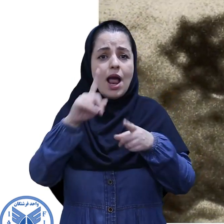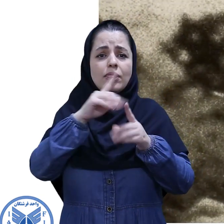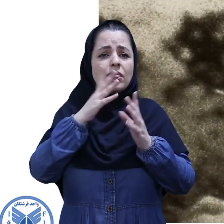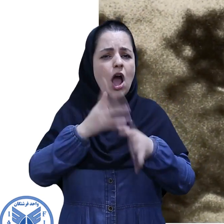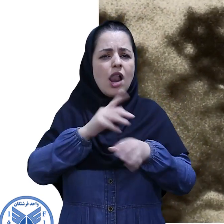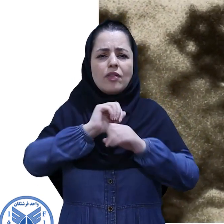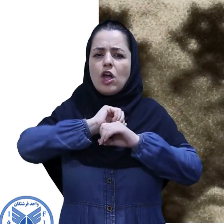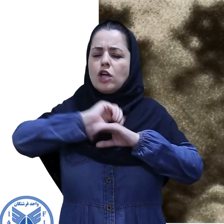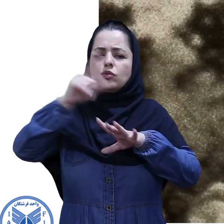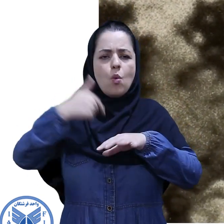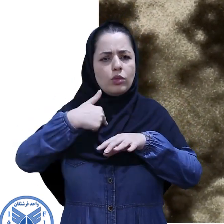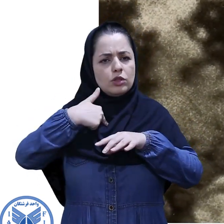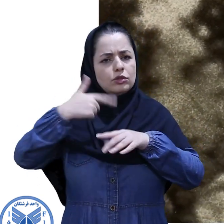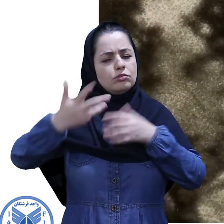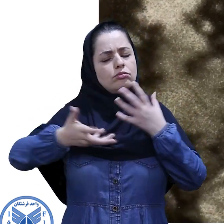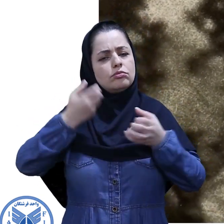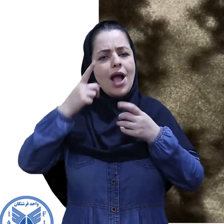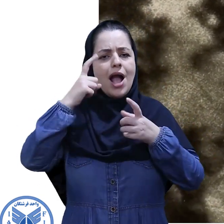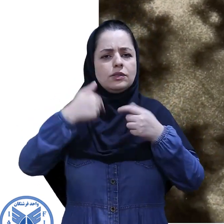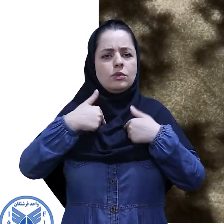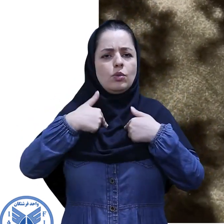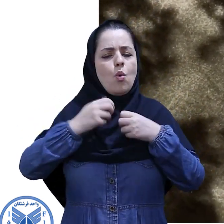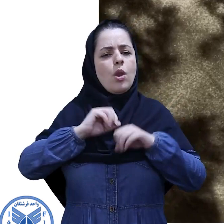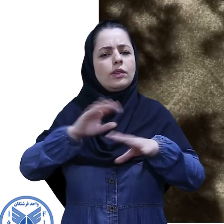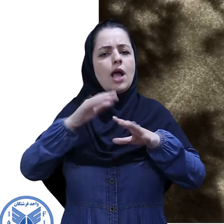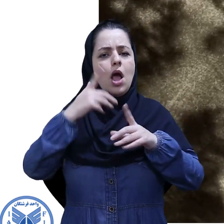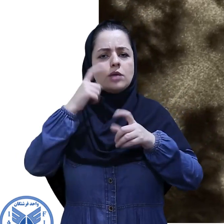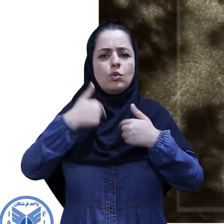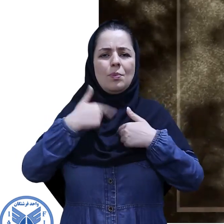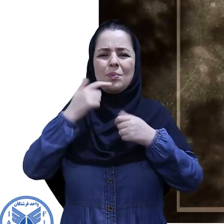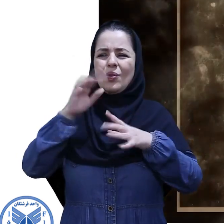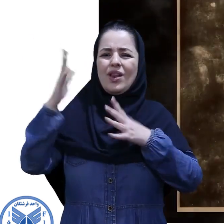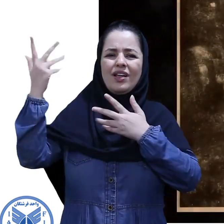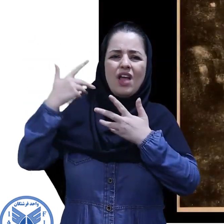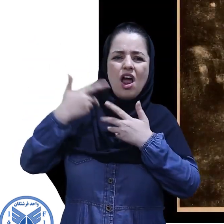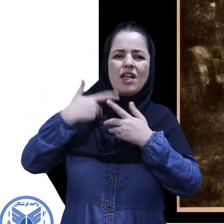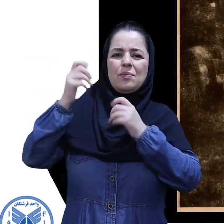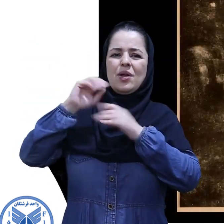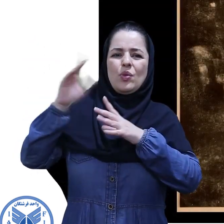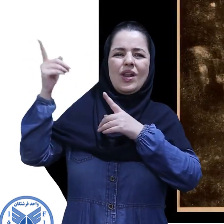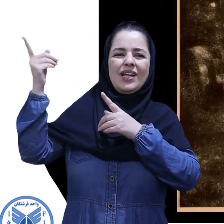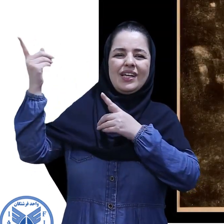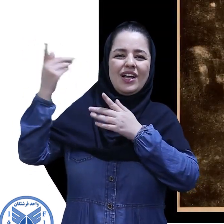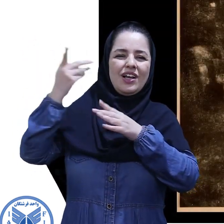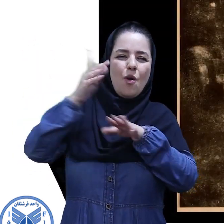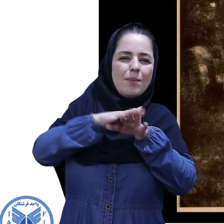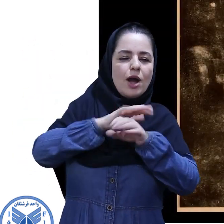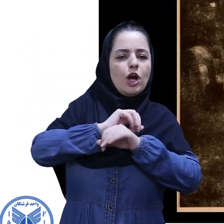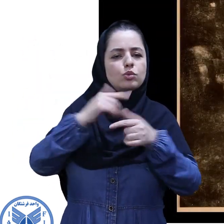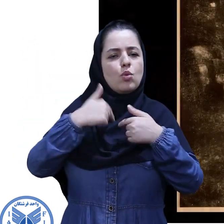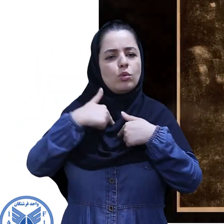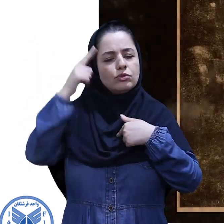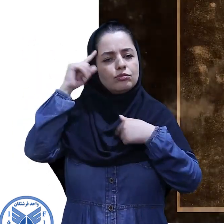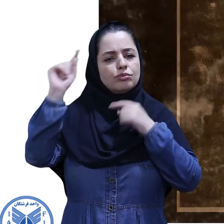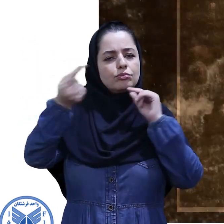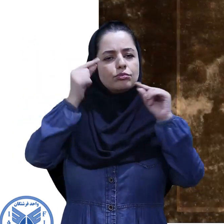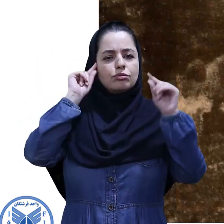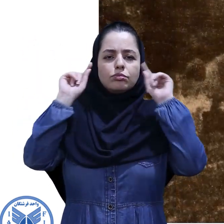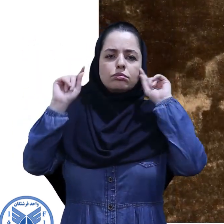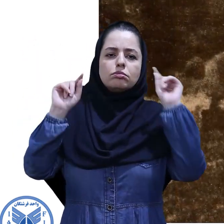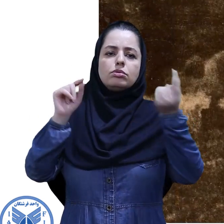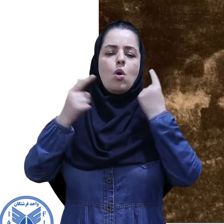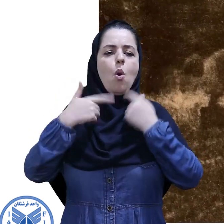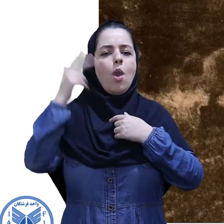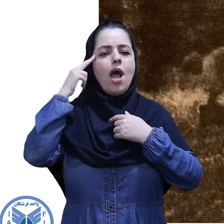that produced images without anybody's intervention. I think what the argument was really about was,